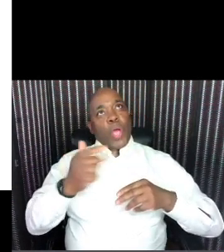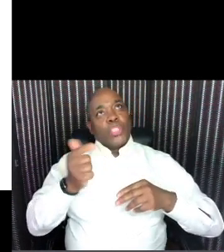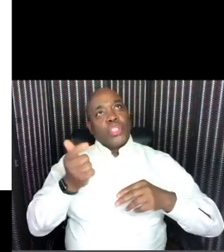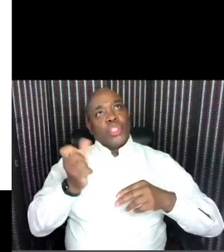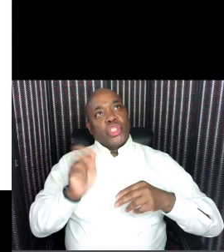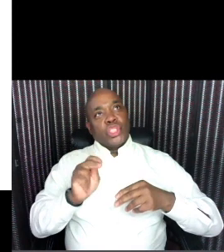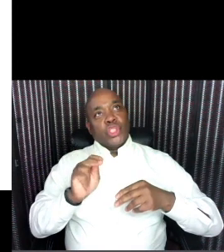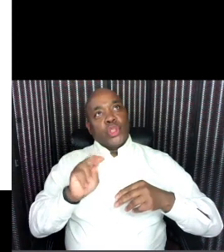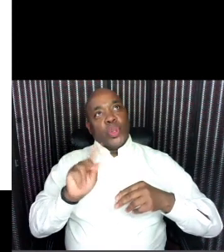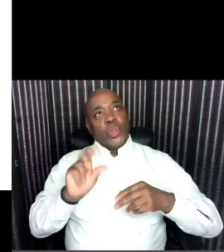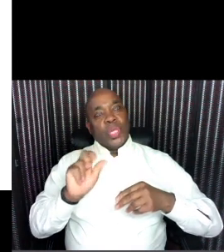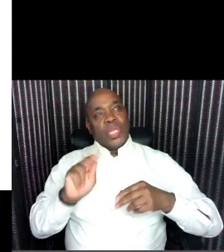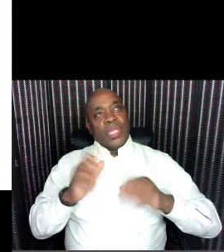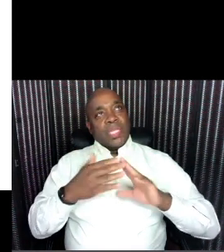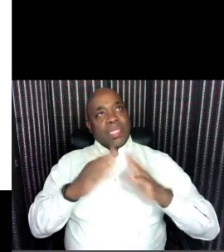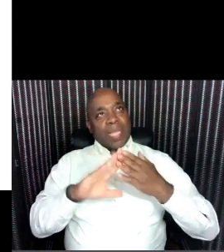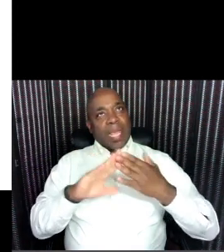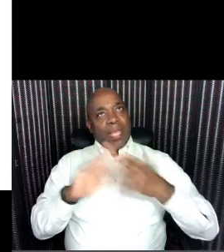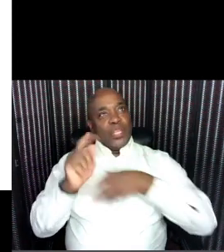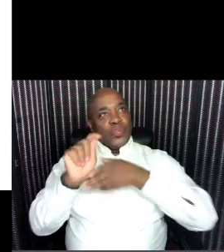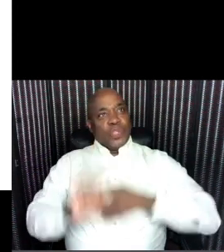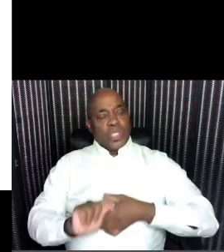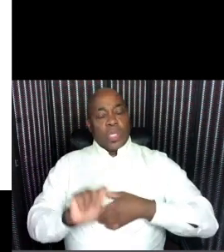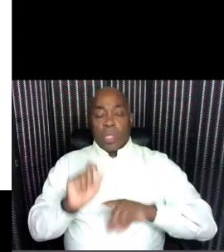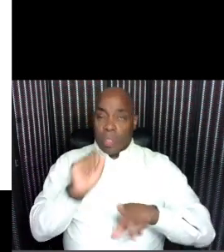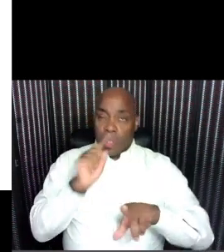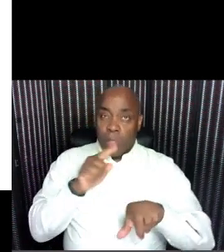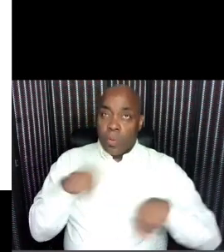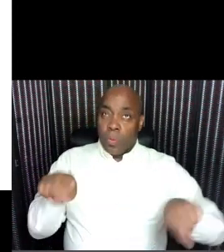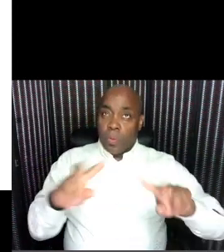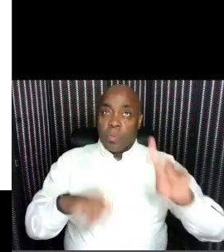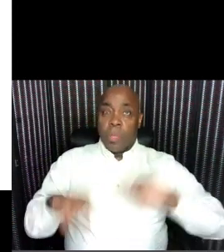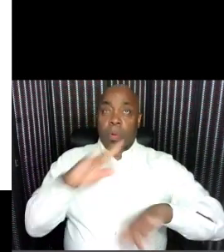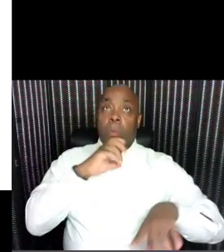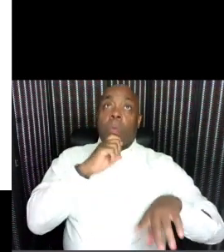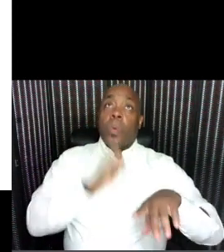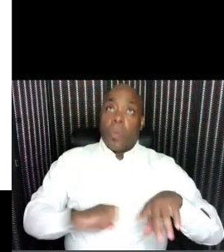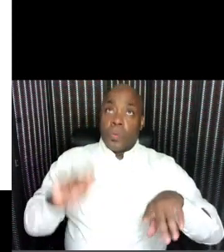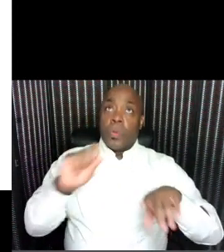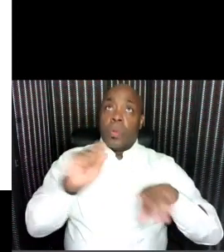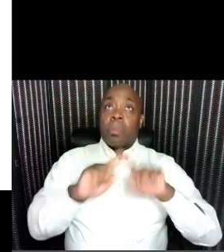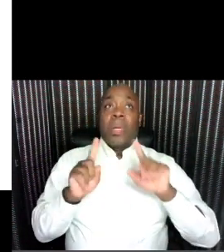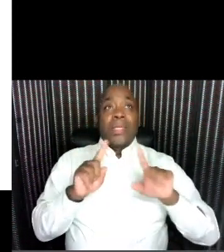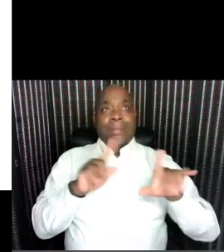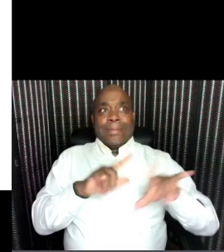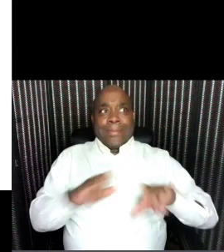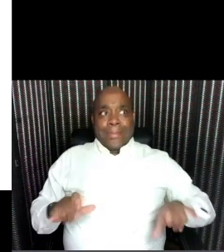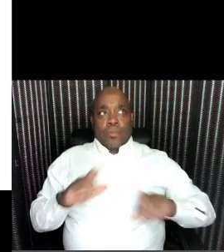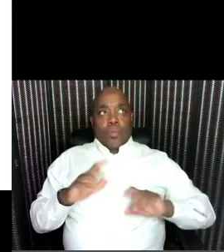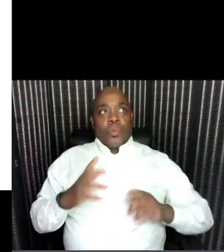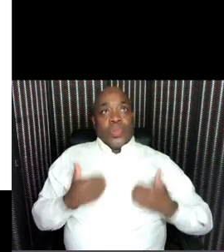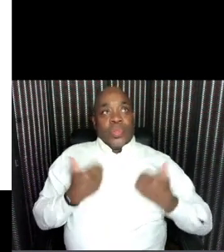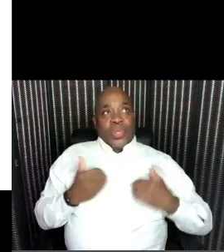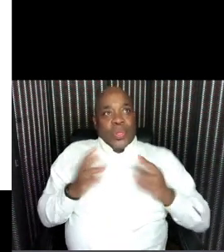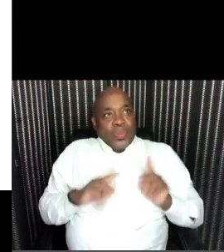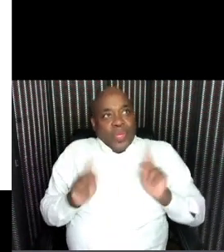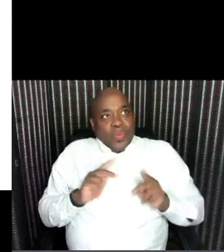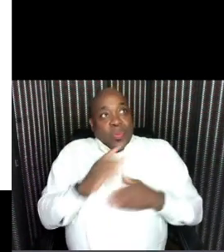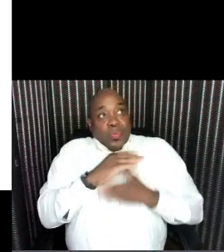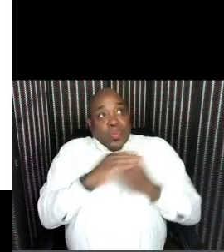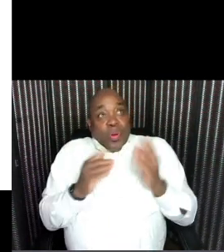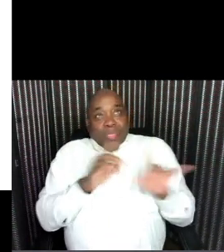tradition. Granted, these are older people, but even the younger people have elements of the same philosophy that